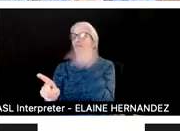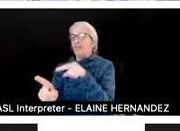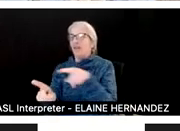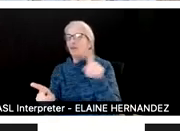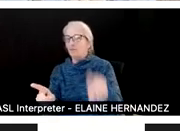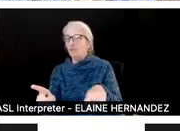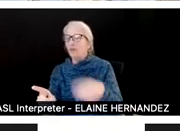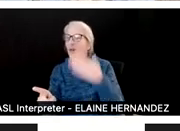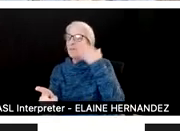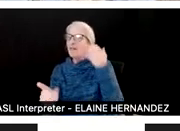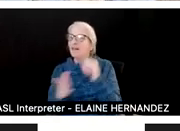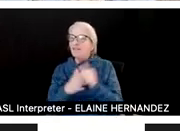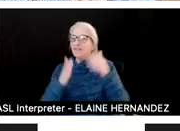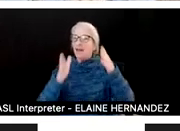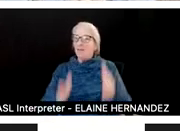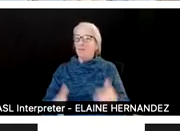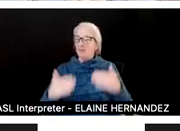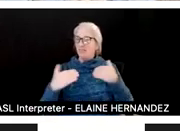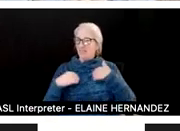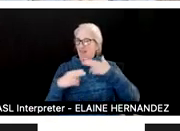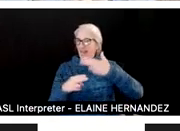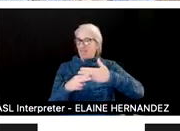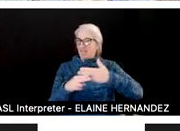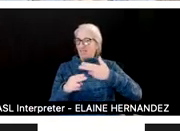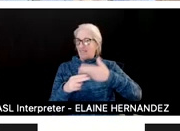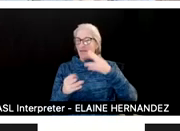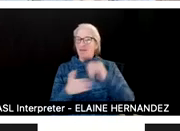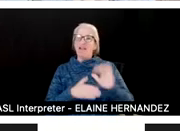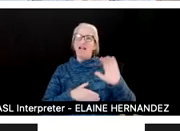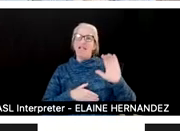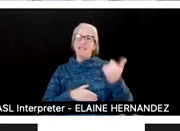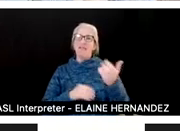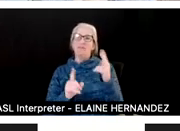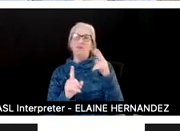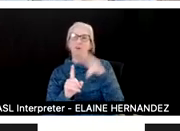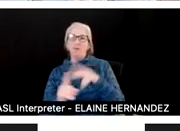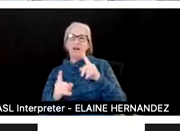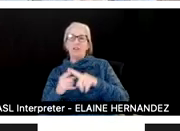home seeker has a name that may be associated with a particular national origin.